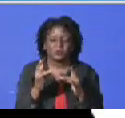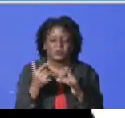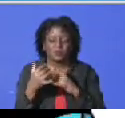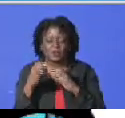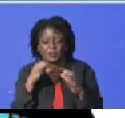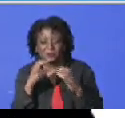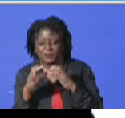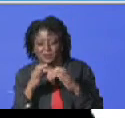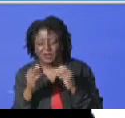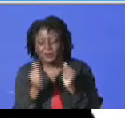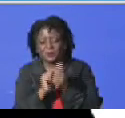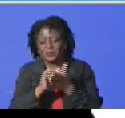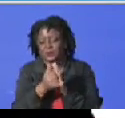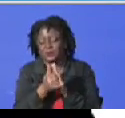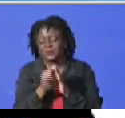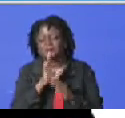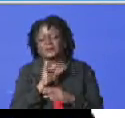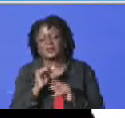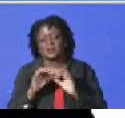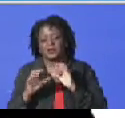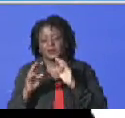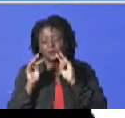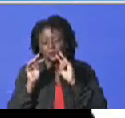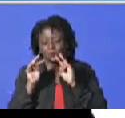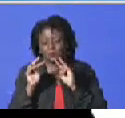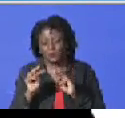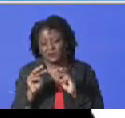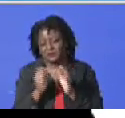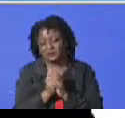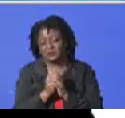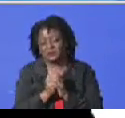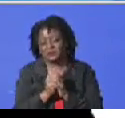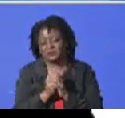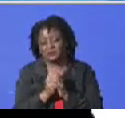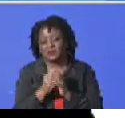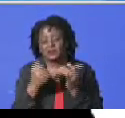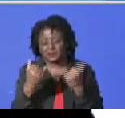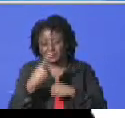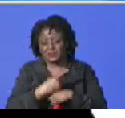those being monitored. Today would just be the second day.